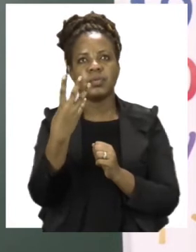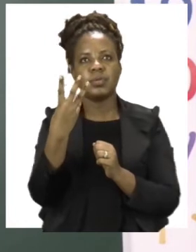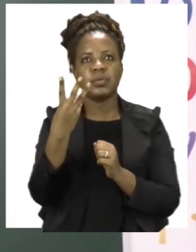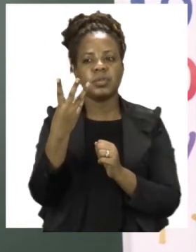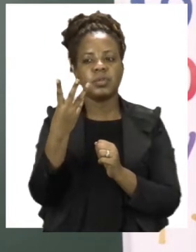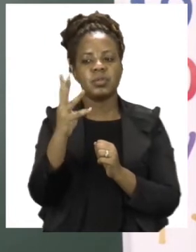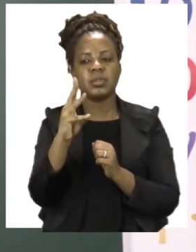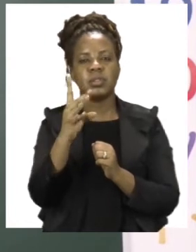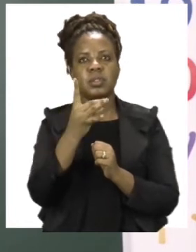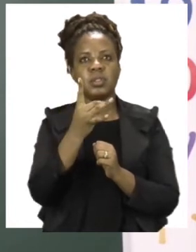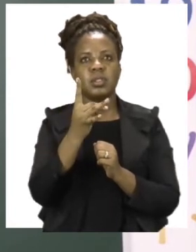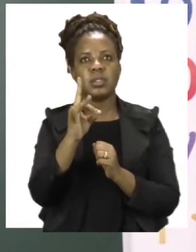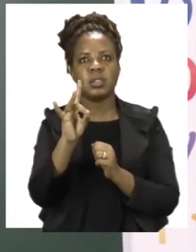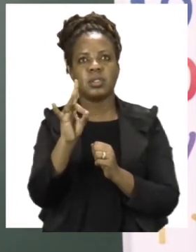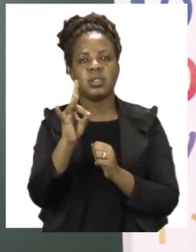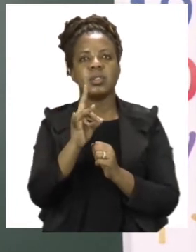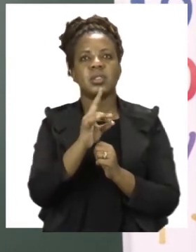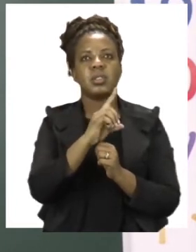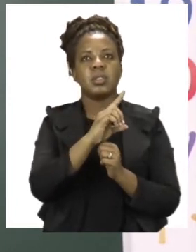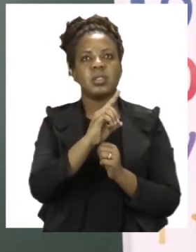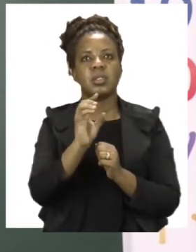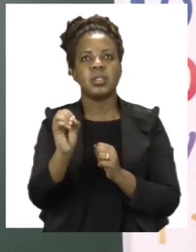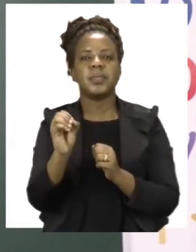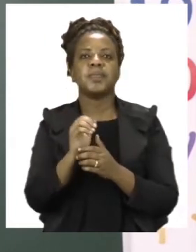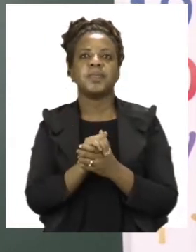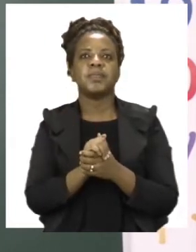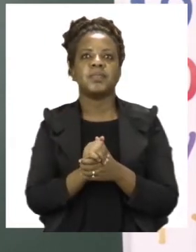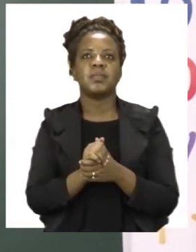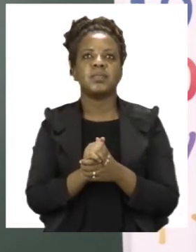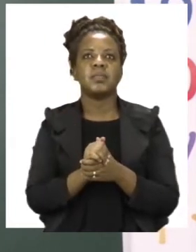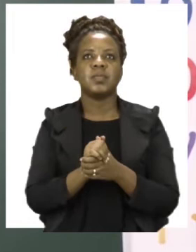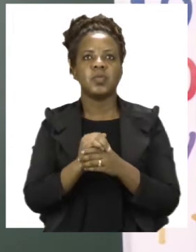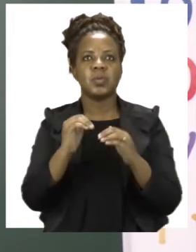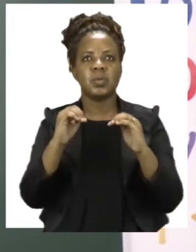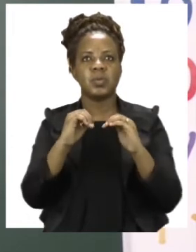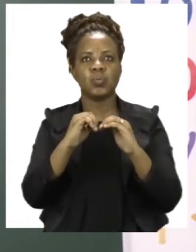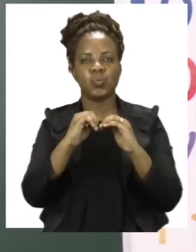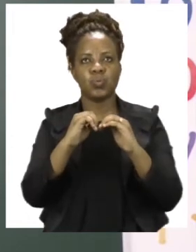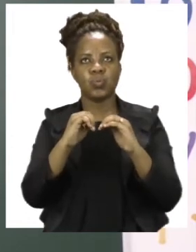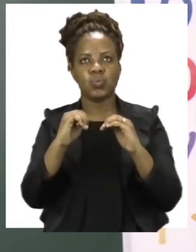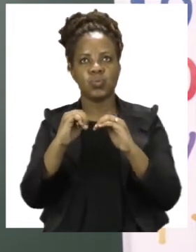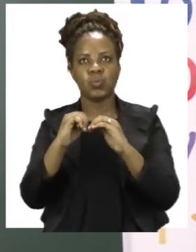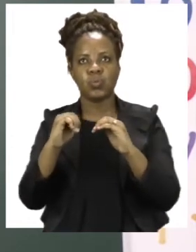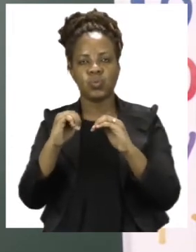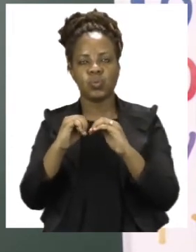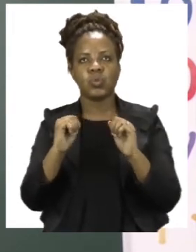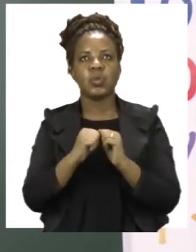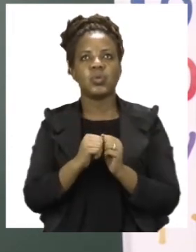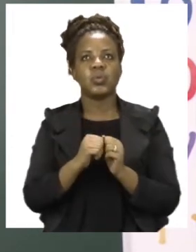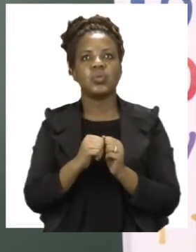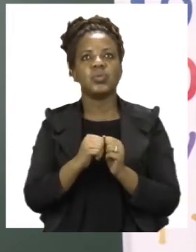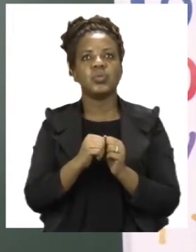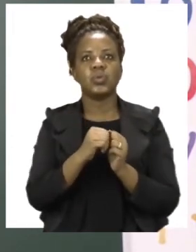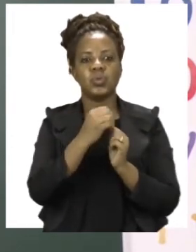8, and 10. Now we have divided our 10 counters